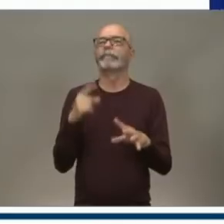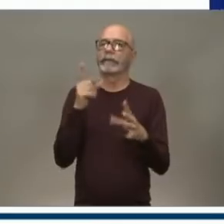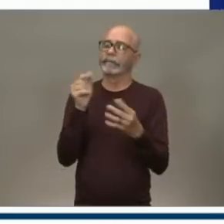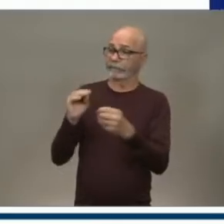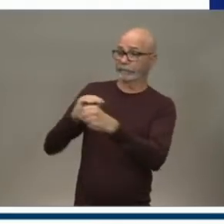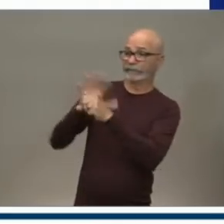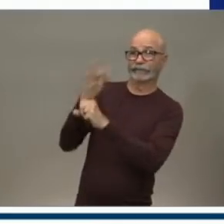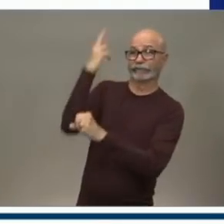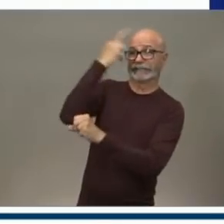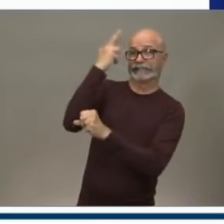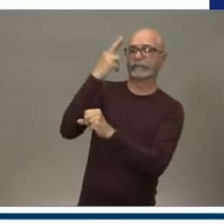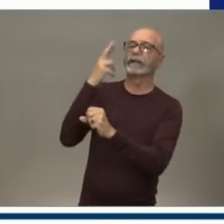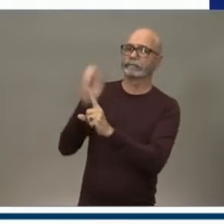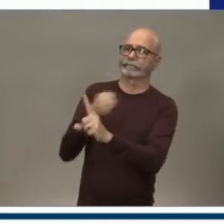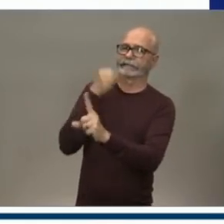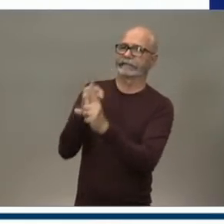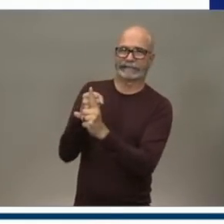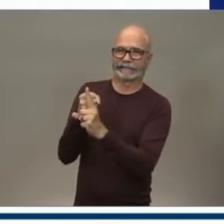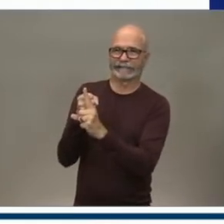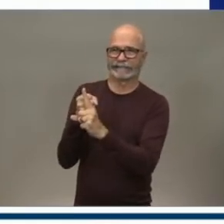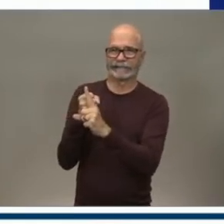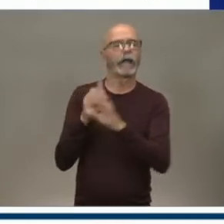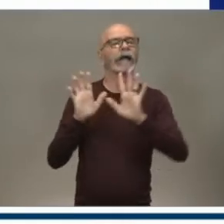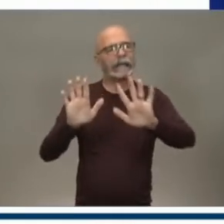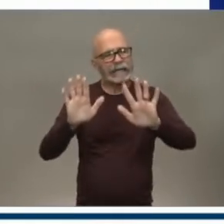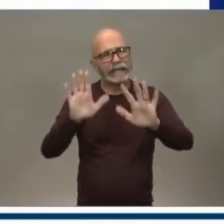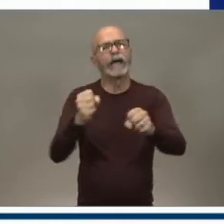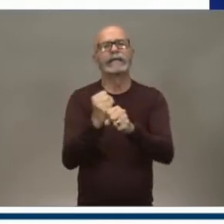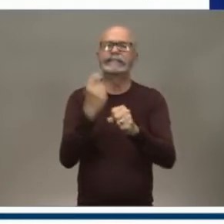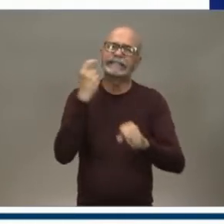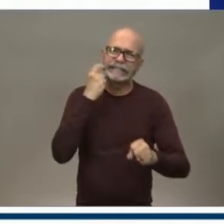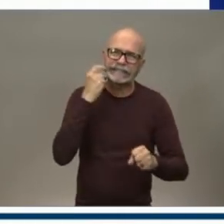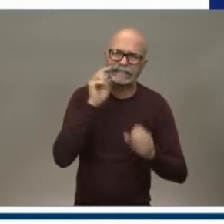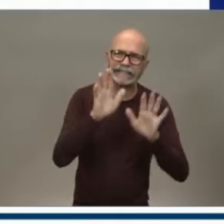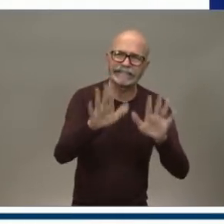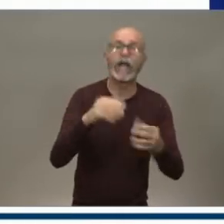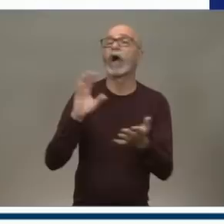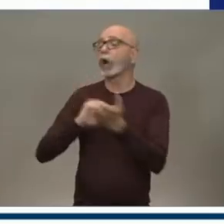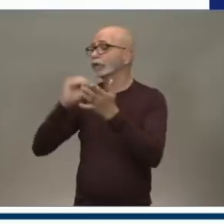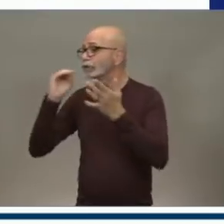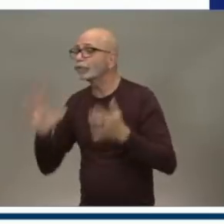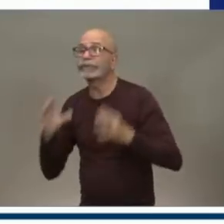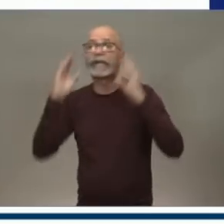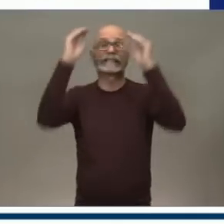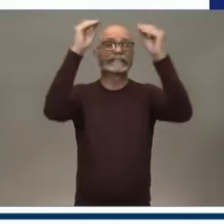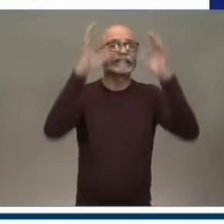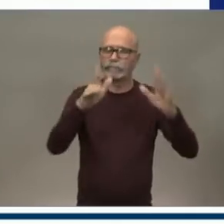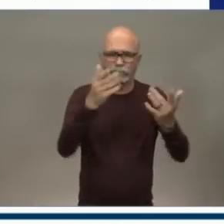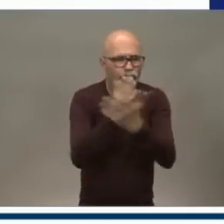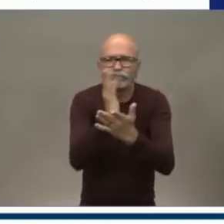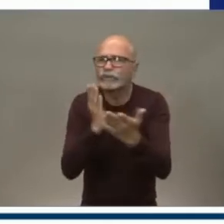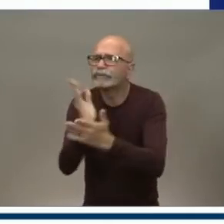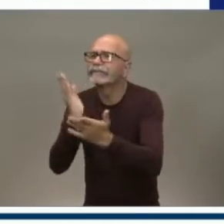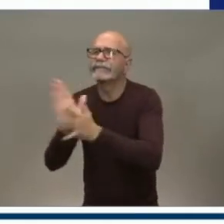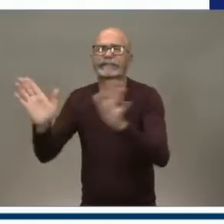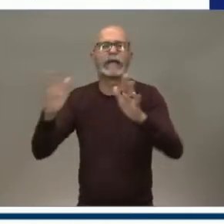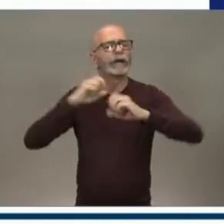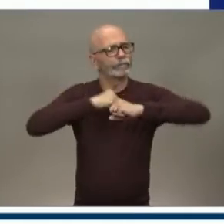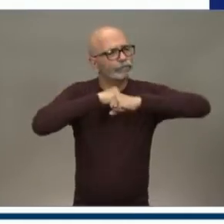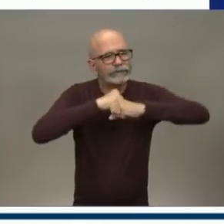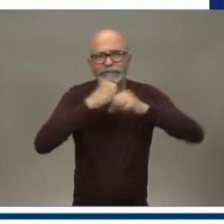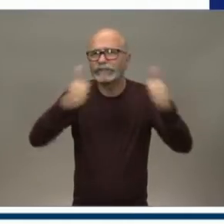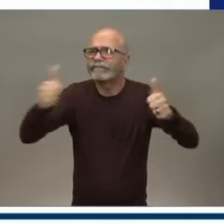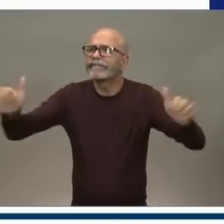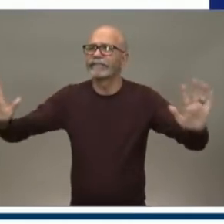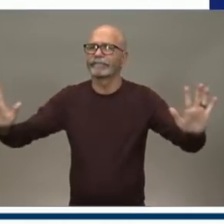students, and most definitely students and parents, we have a plan in place to do our best to protect you. Public Health has issued a